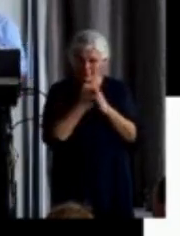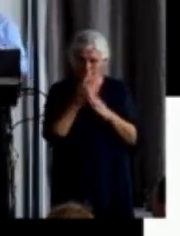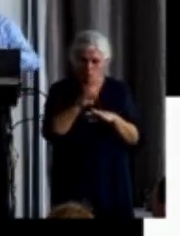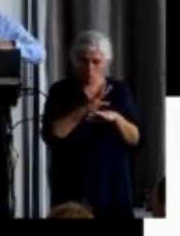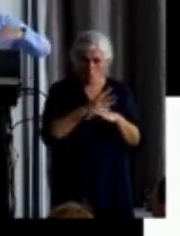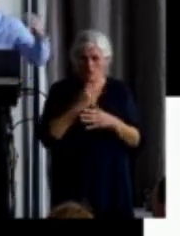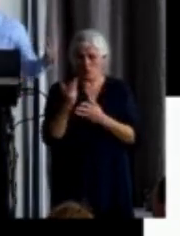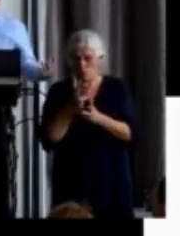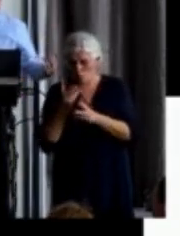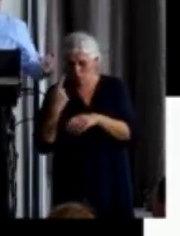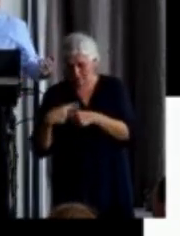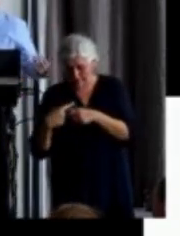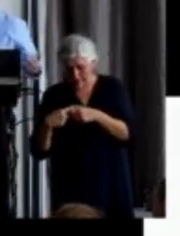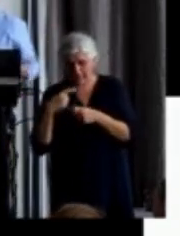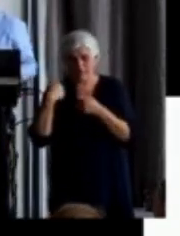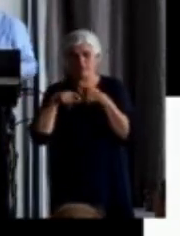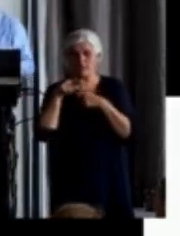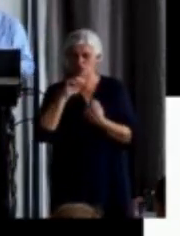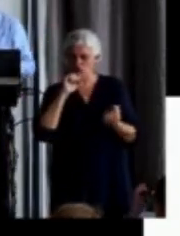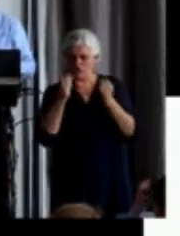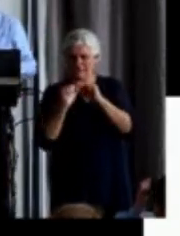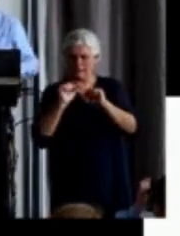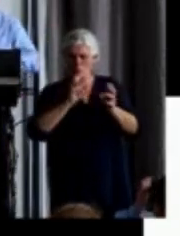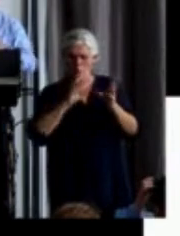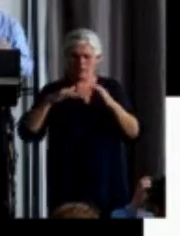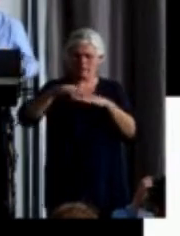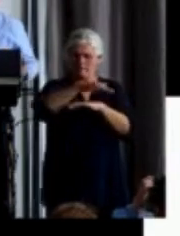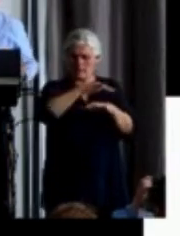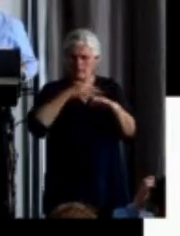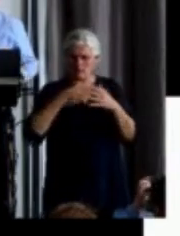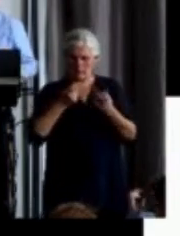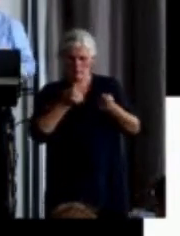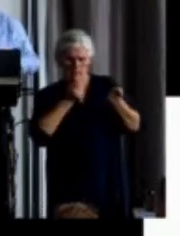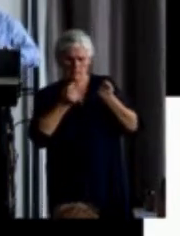at work, led to significant changes in the workplace in terms of